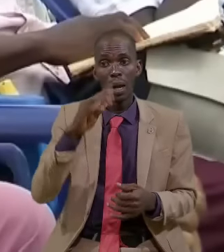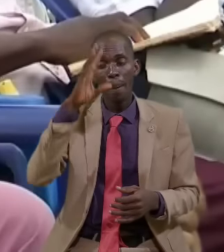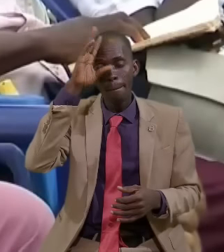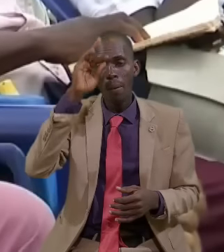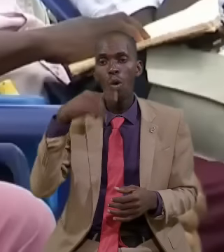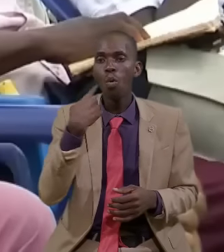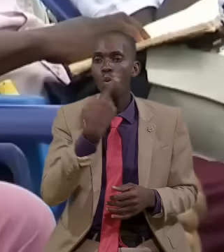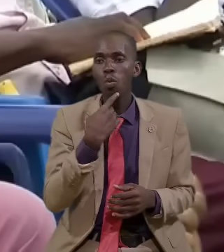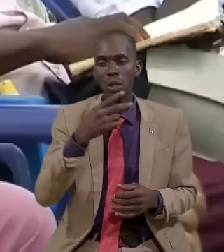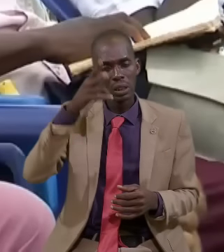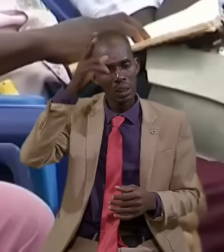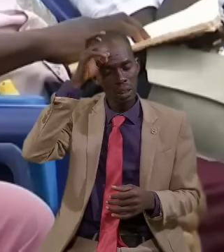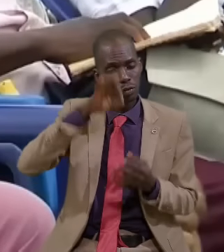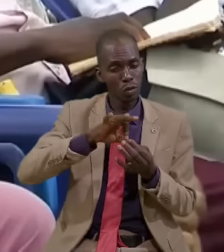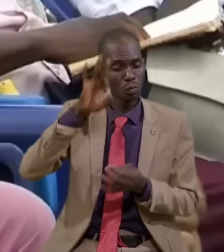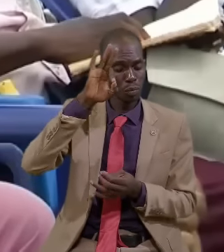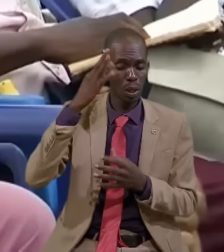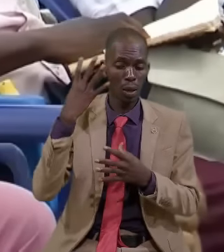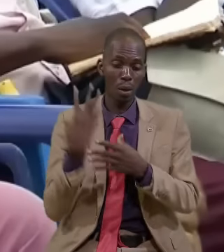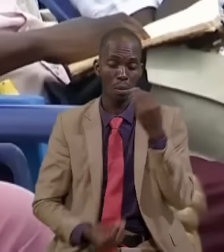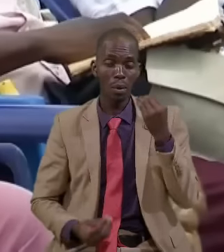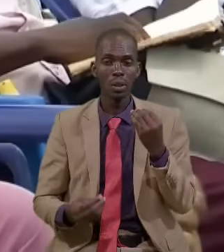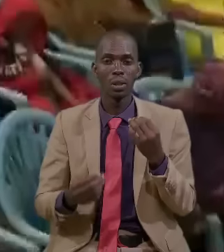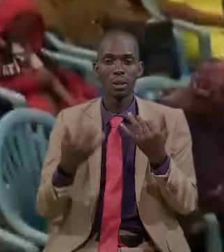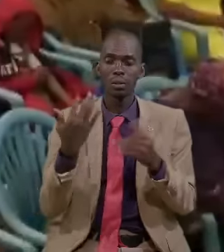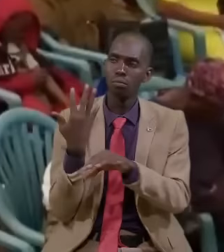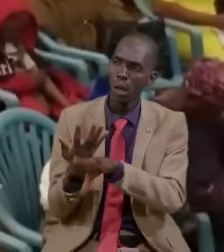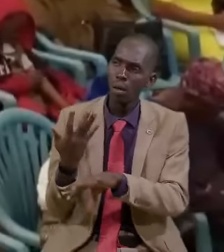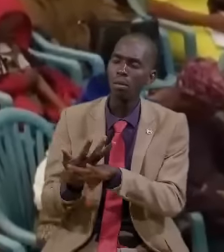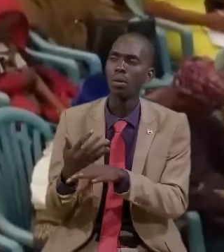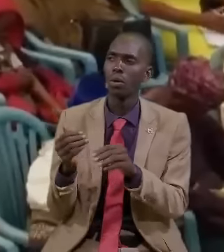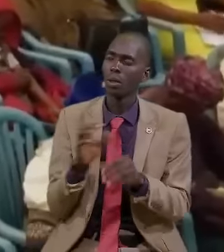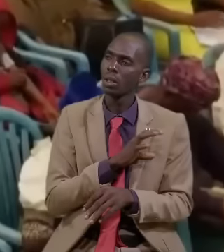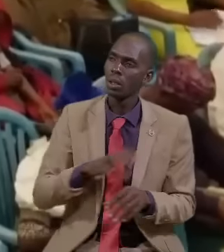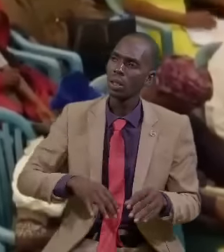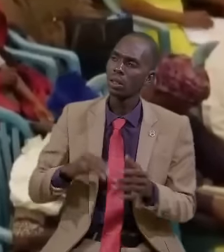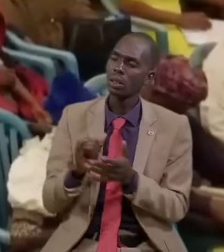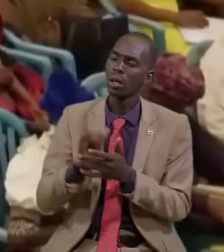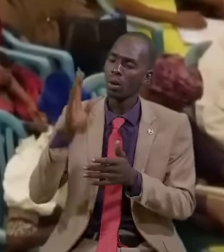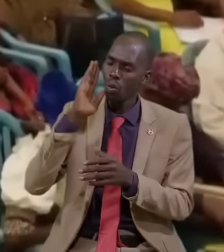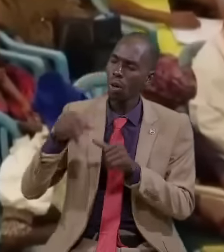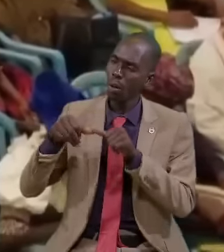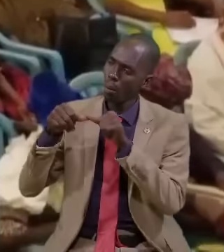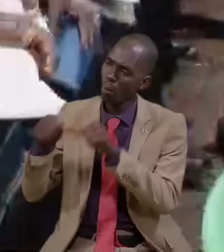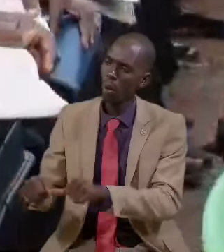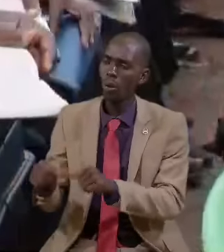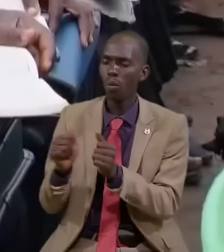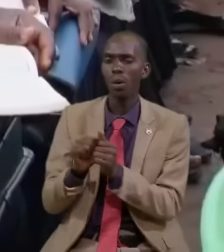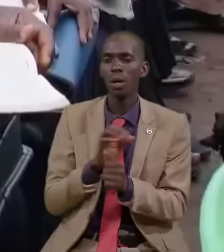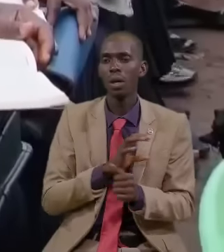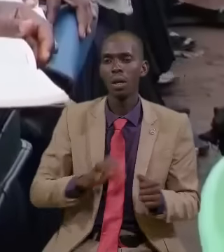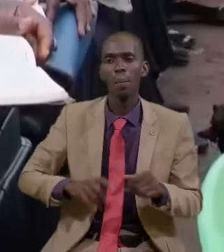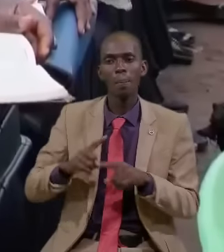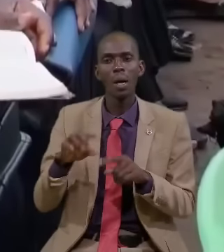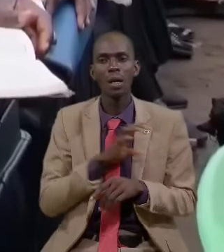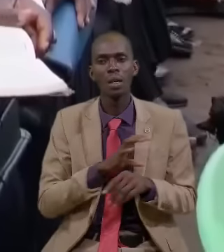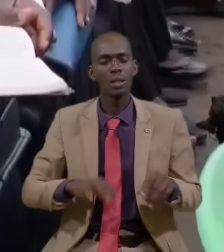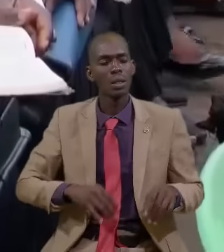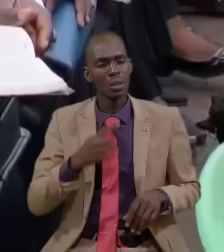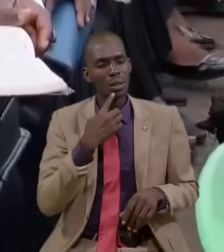departed besought him that he might be with him, but Jesus sent him away,